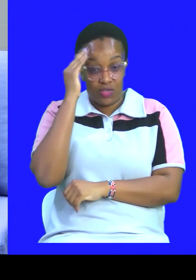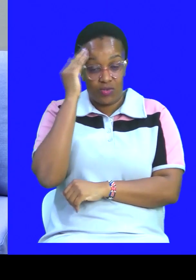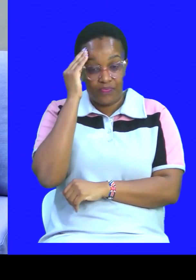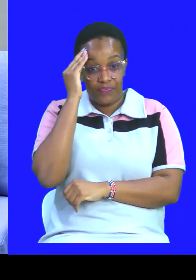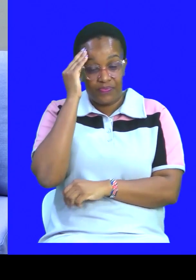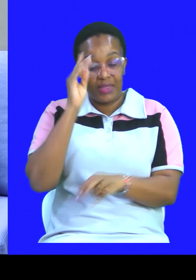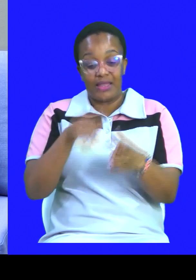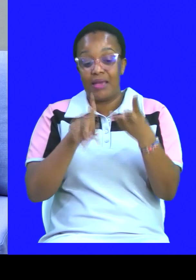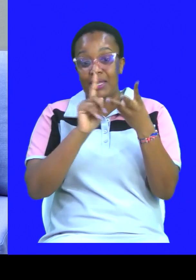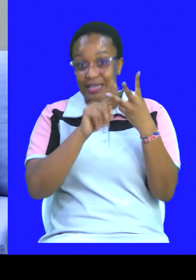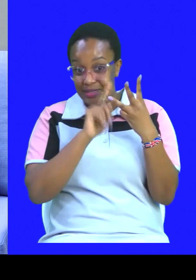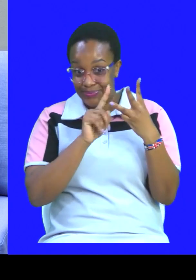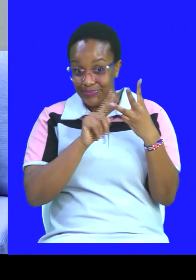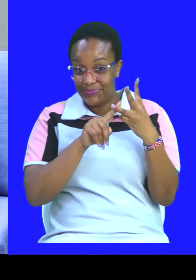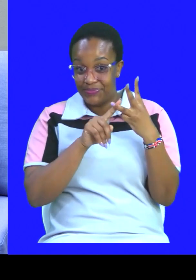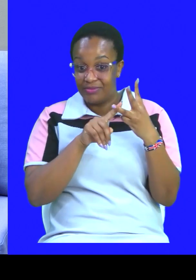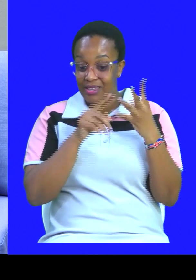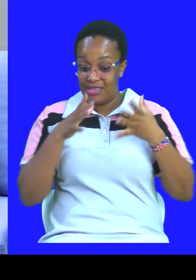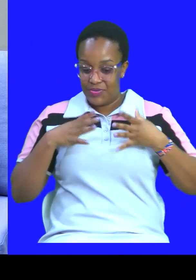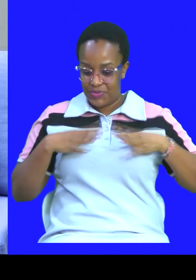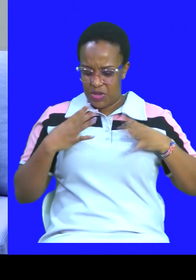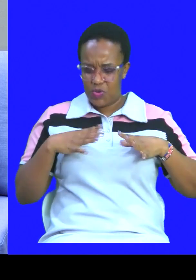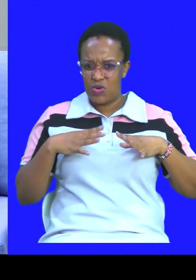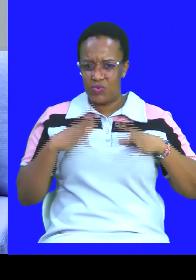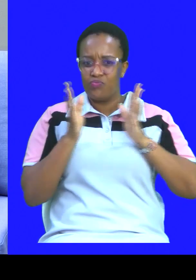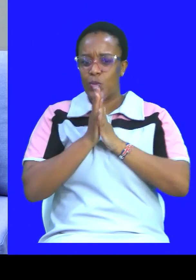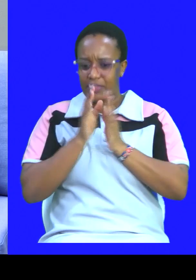another thing is people with disabilities,